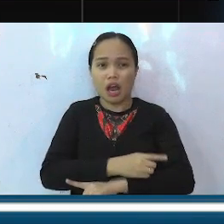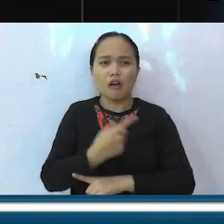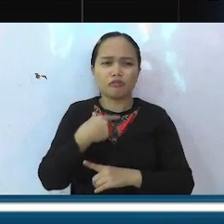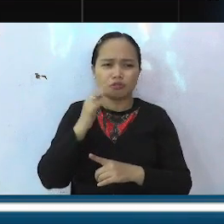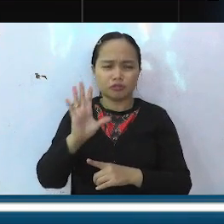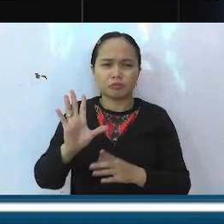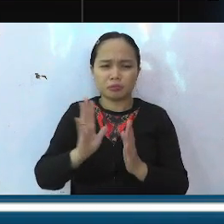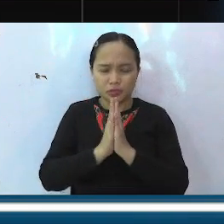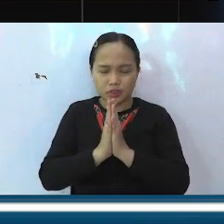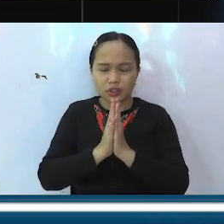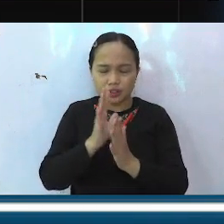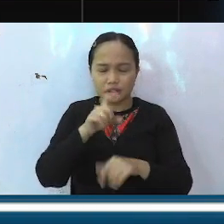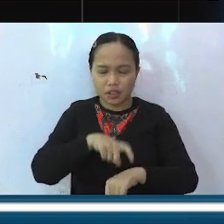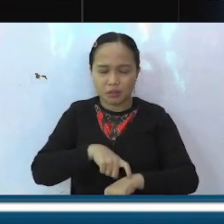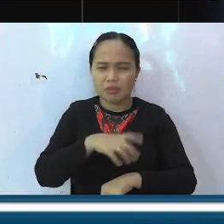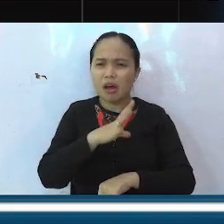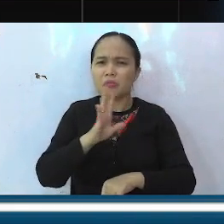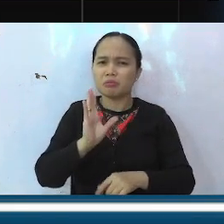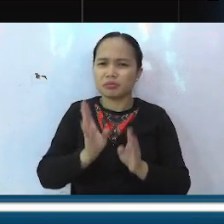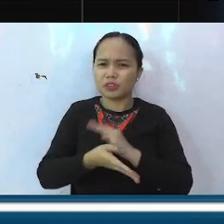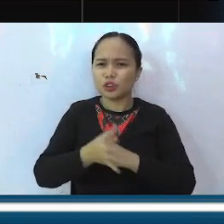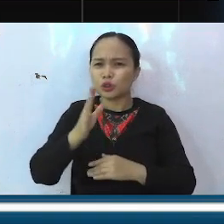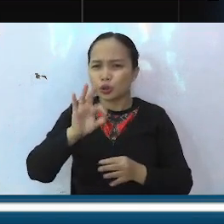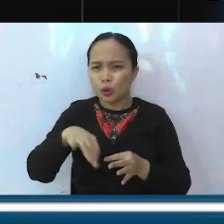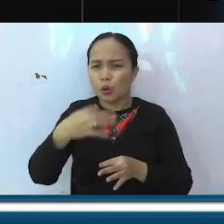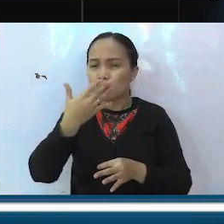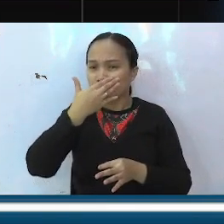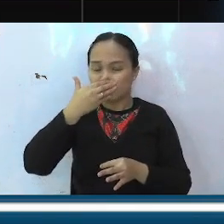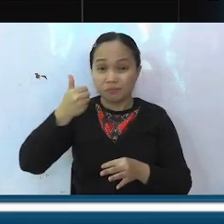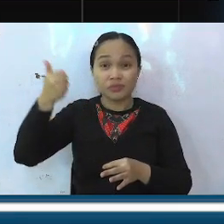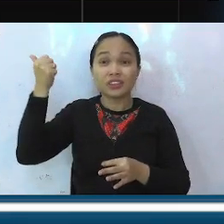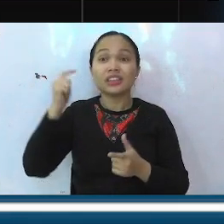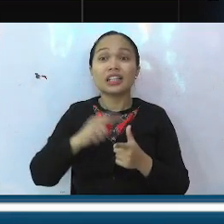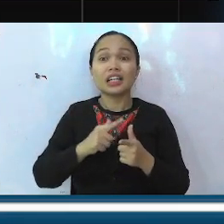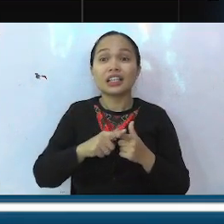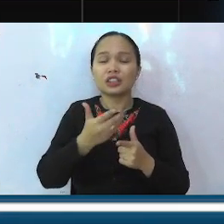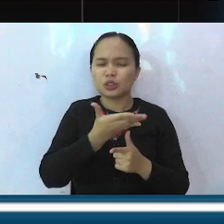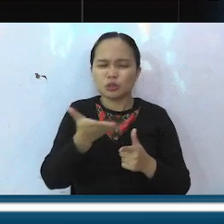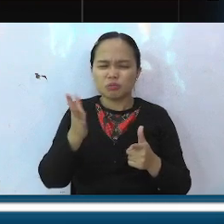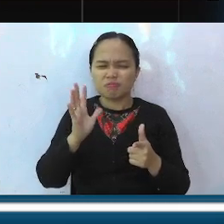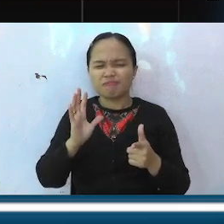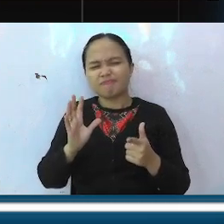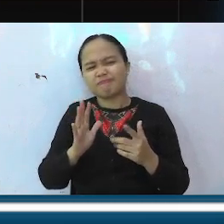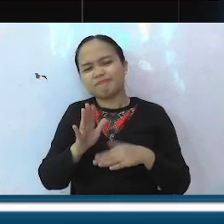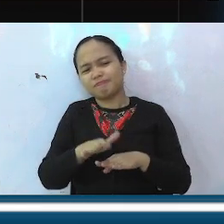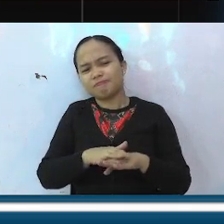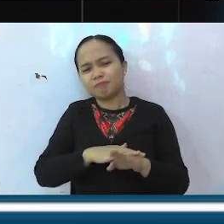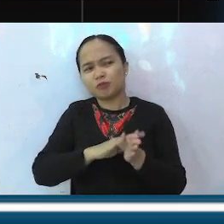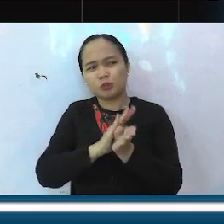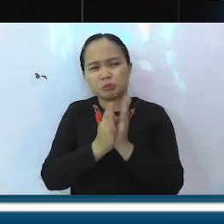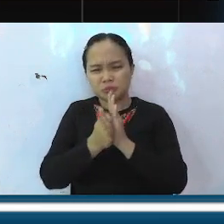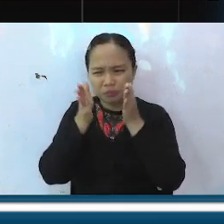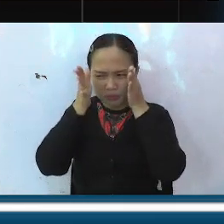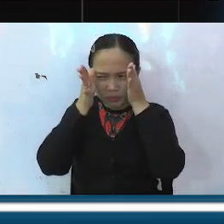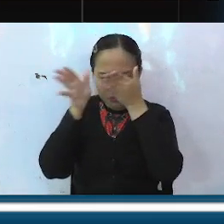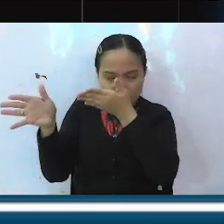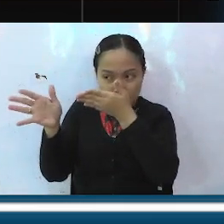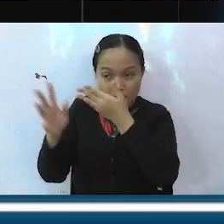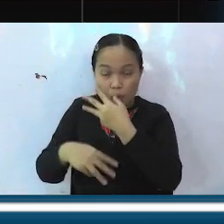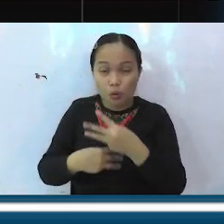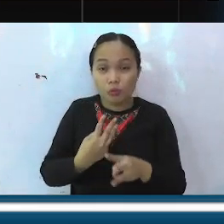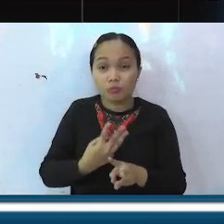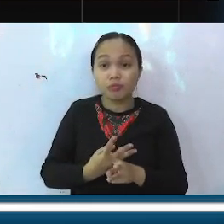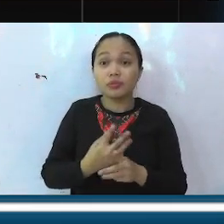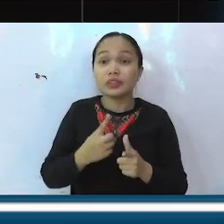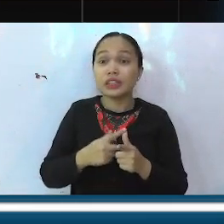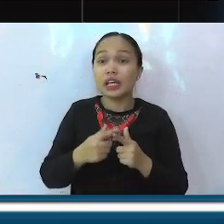day, of being a soul winner every day, you start looking over to the world. Listen, remember what I told you earlier,